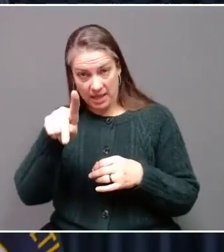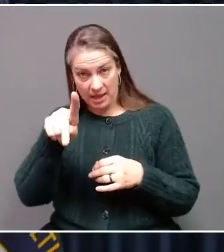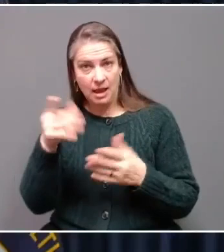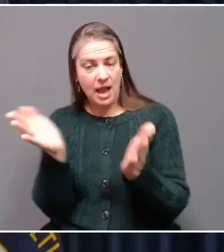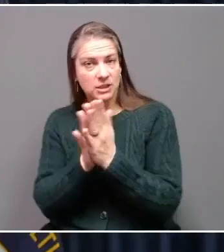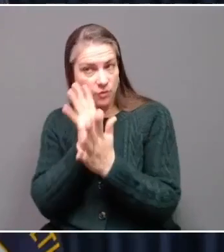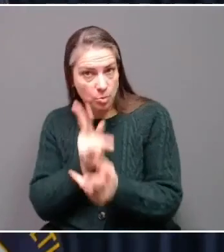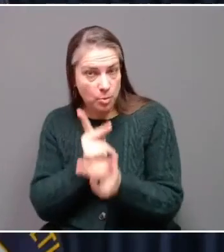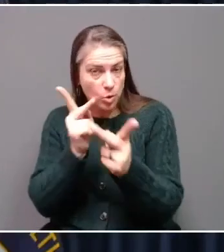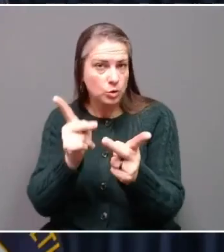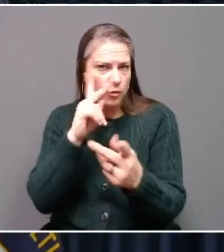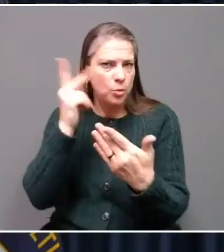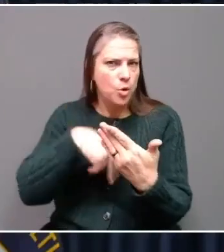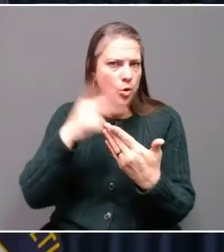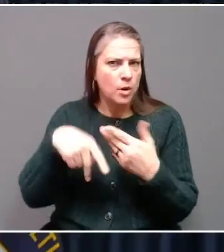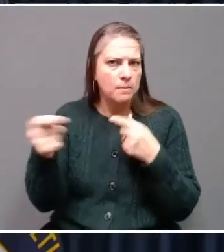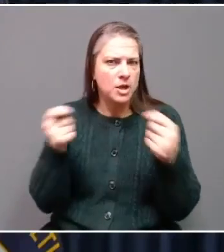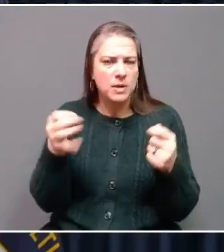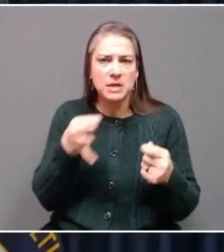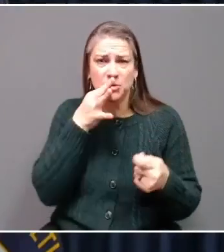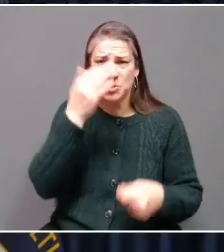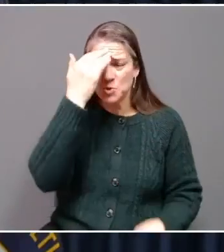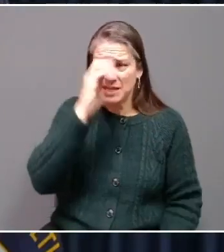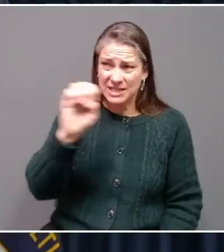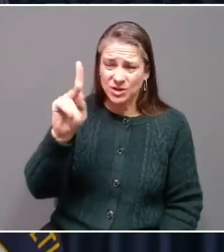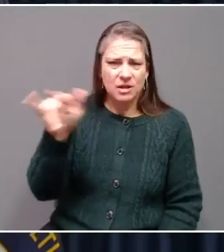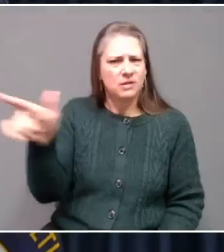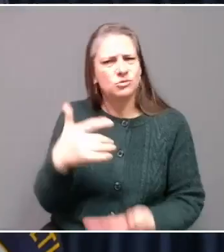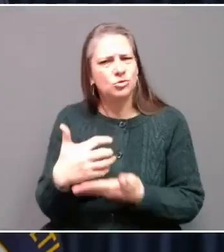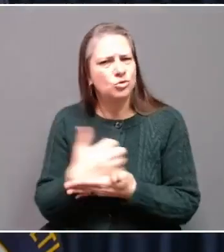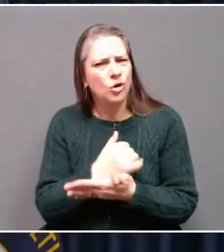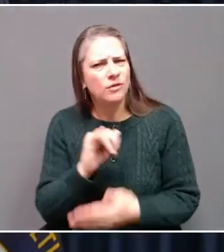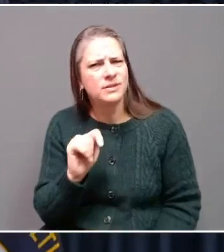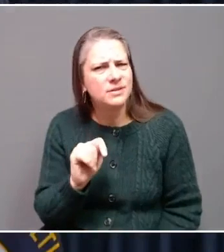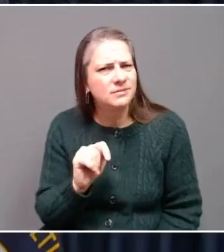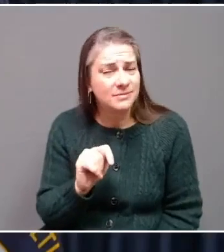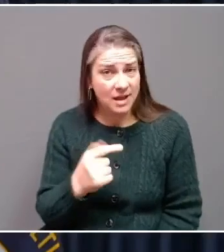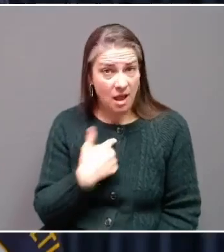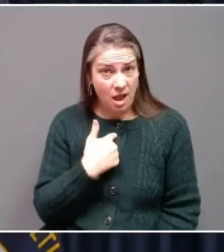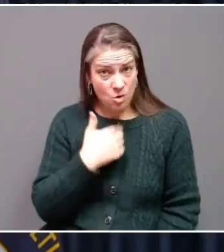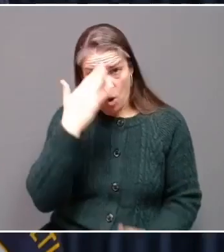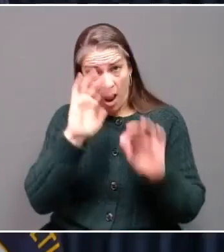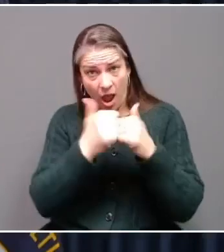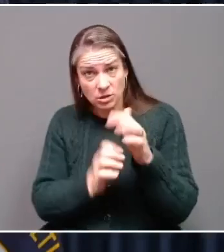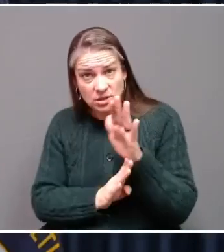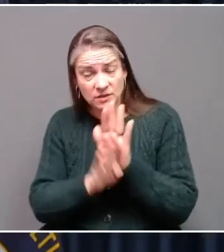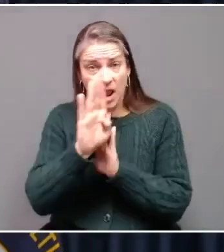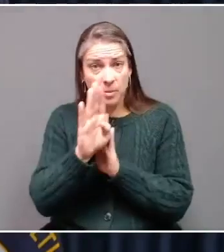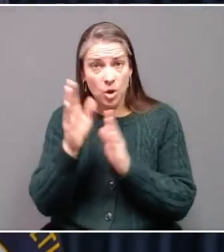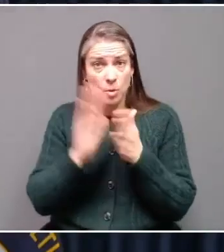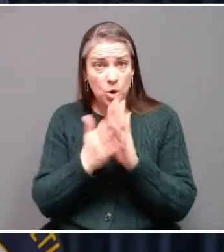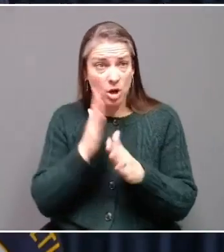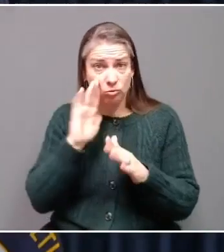expertise. Listen, Eastern Kentucky deserves the very best, and I've never developed a community, and neither have most of the people that are